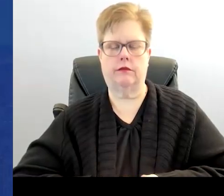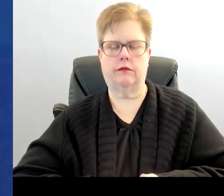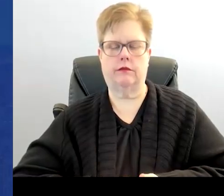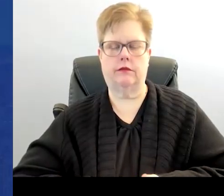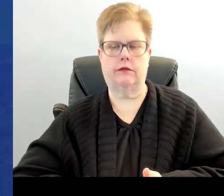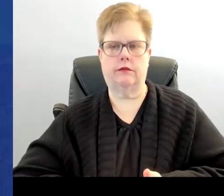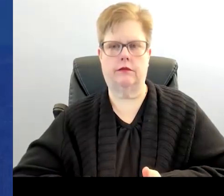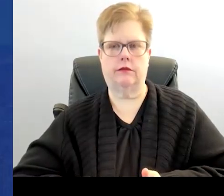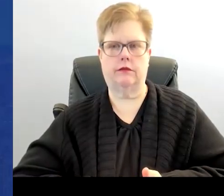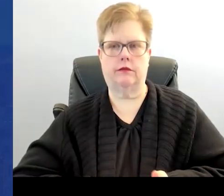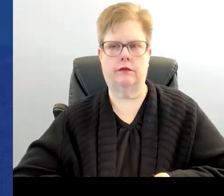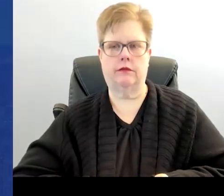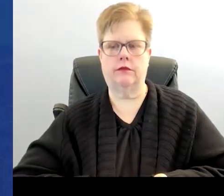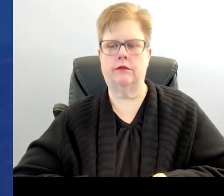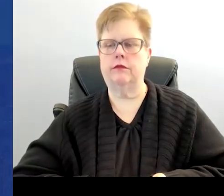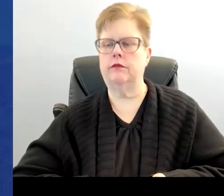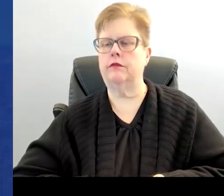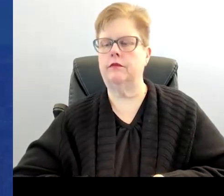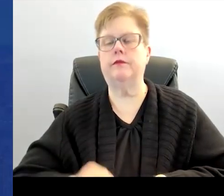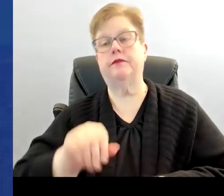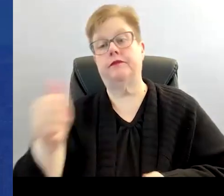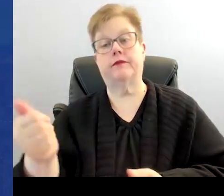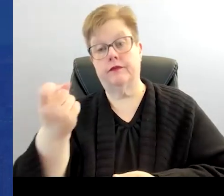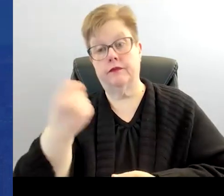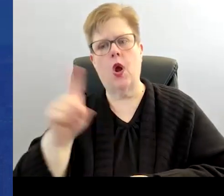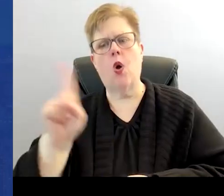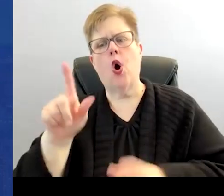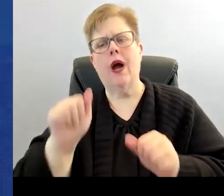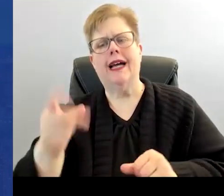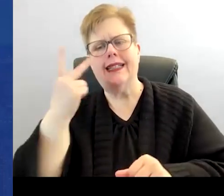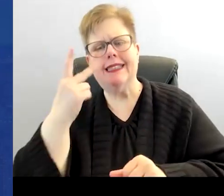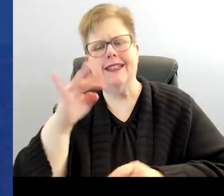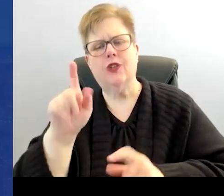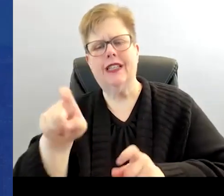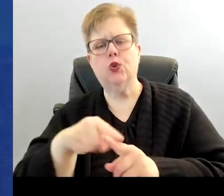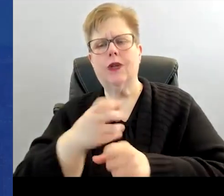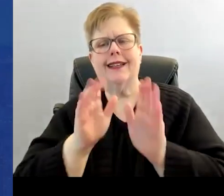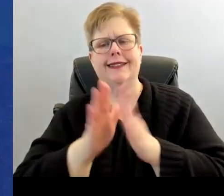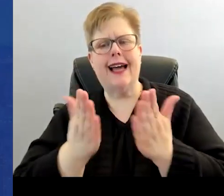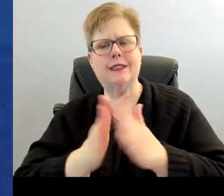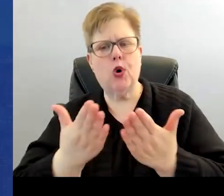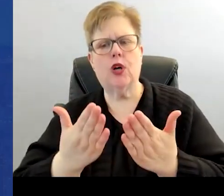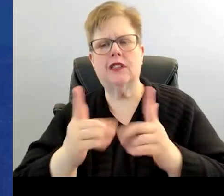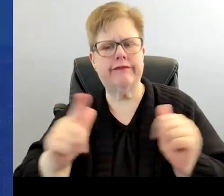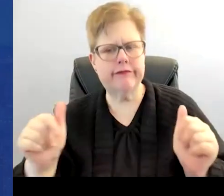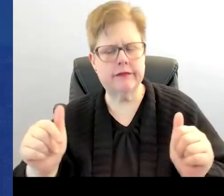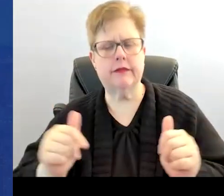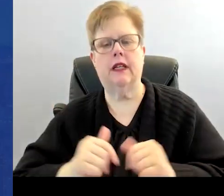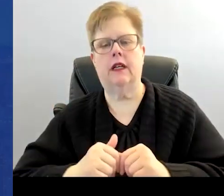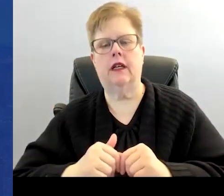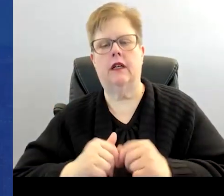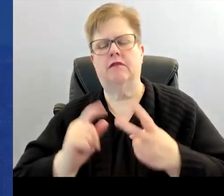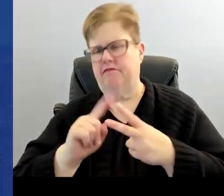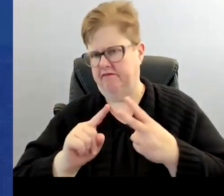So another question is, where can you see if you need to get a textbook, etc.? So there are a couple